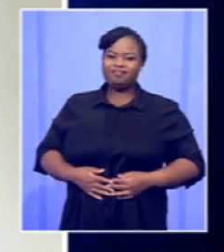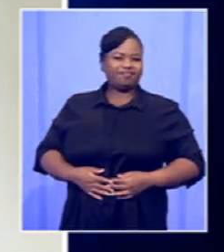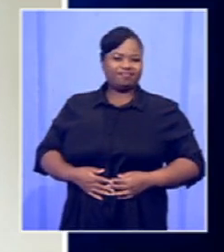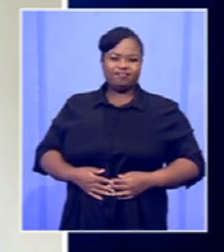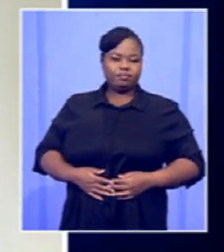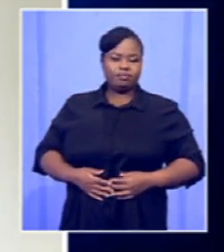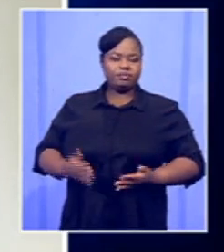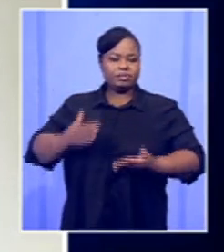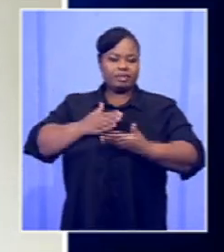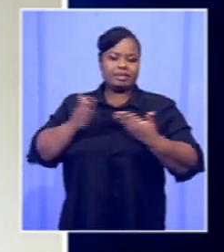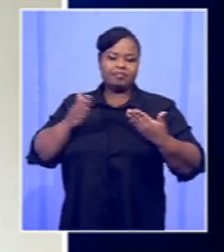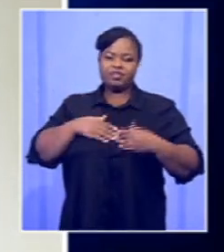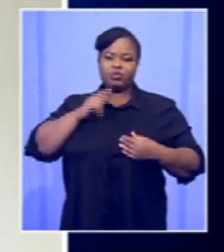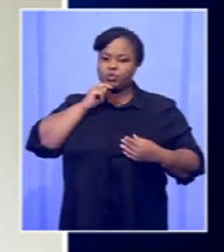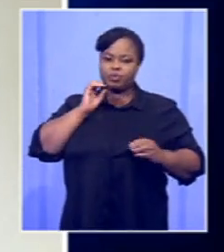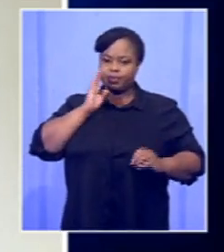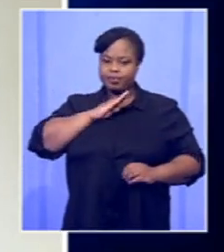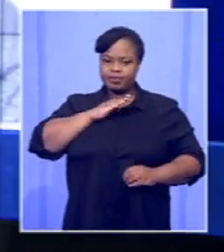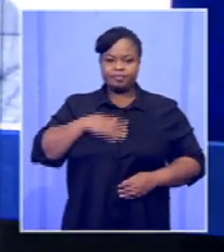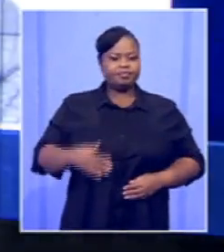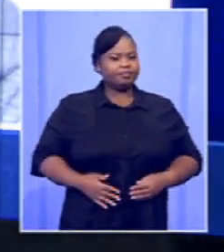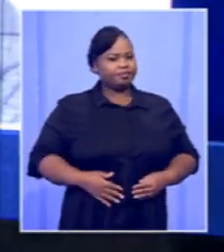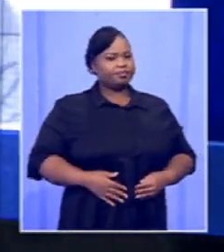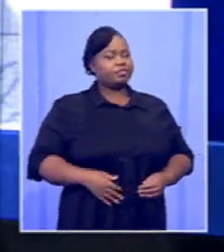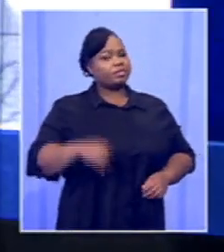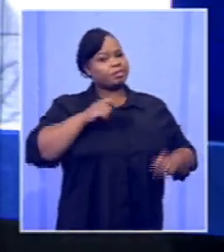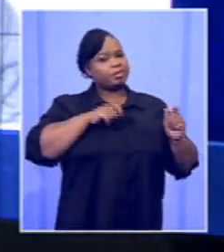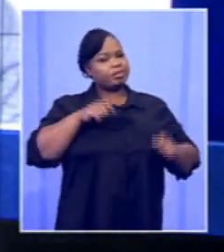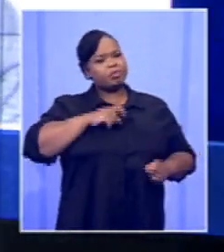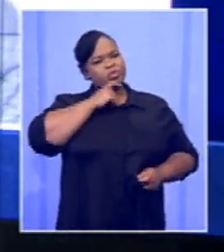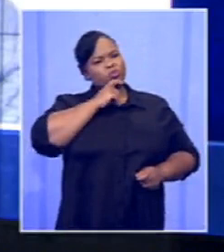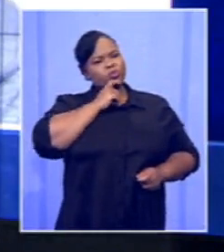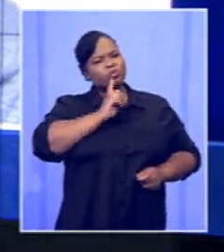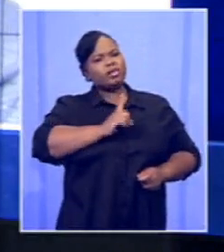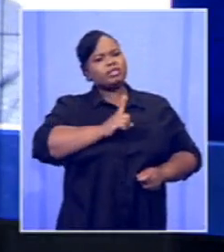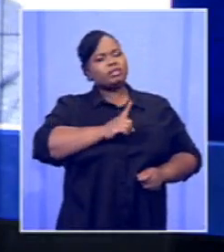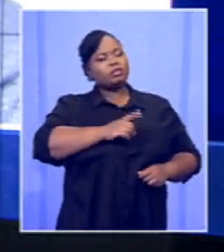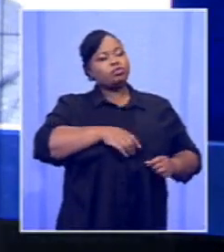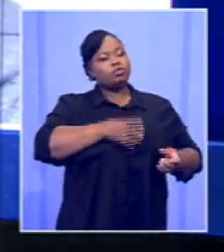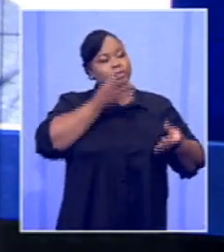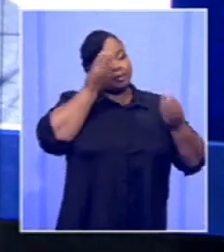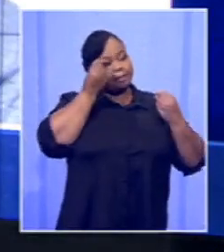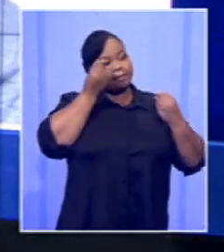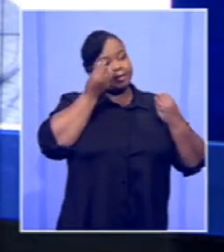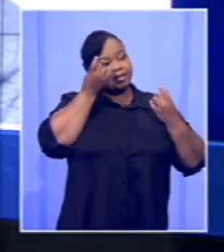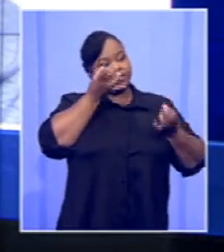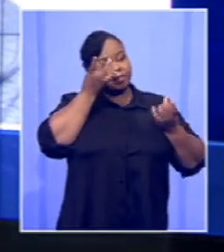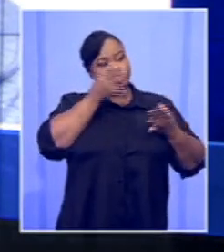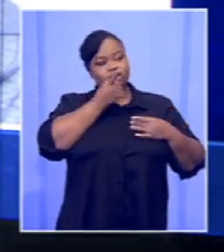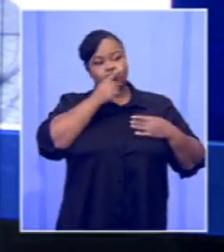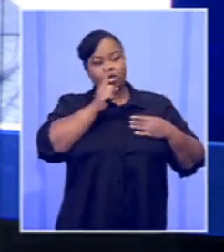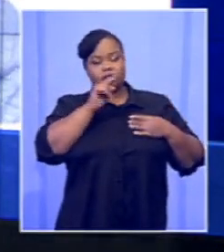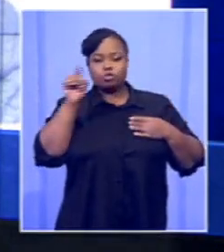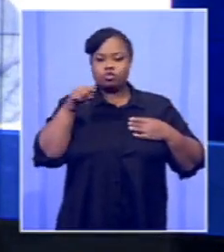of facts that are being brought forward. So what tools do people have just to allow them to discern and differentiate between fact